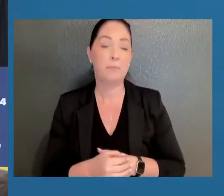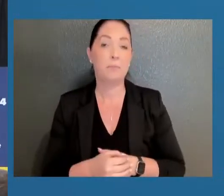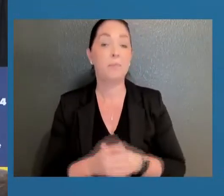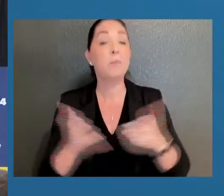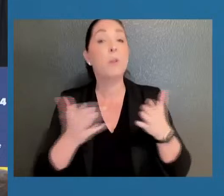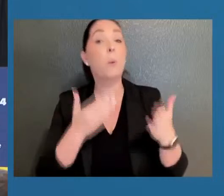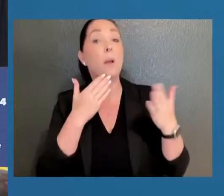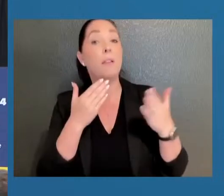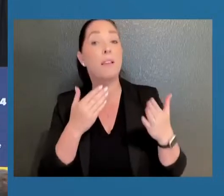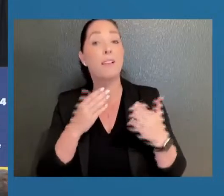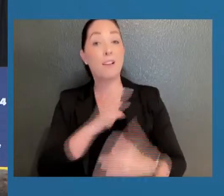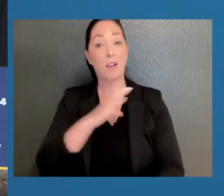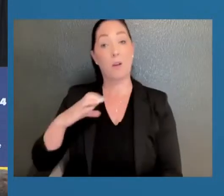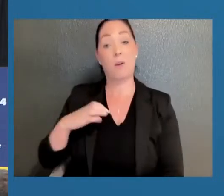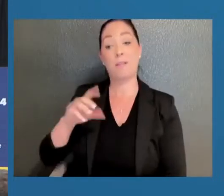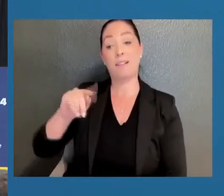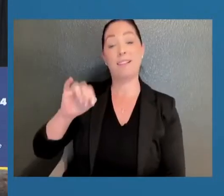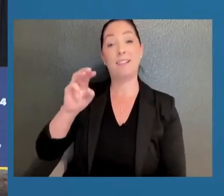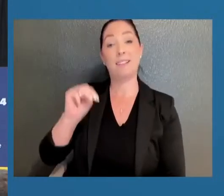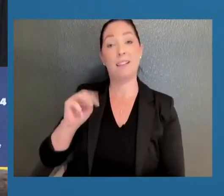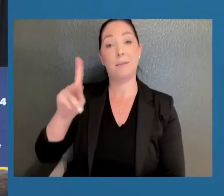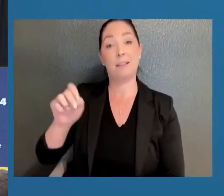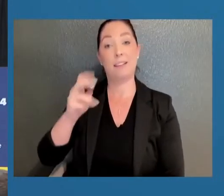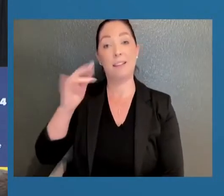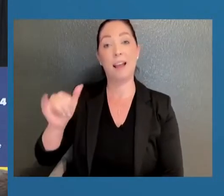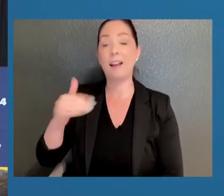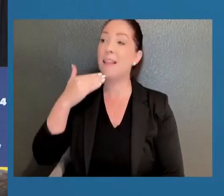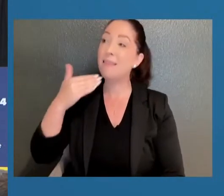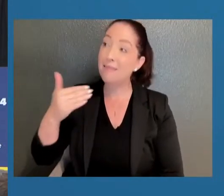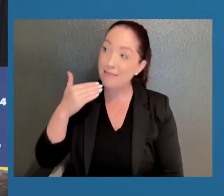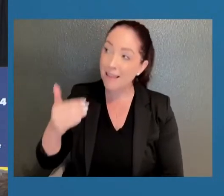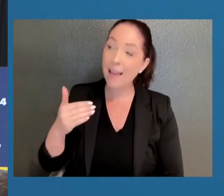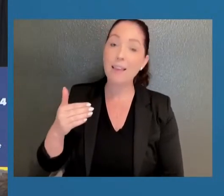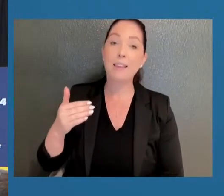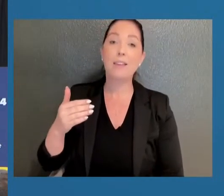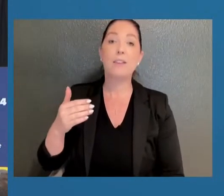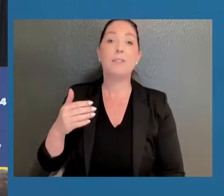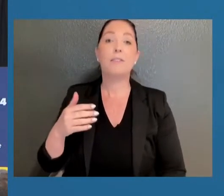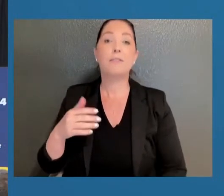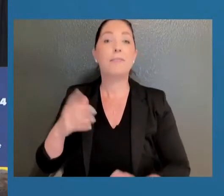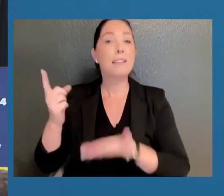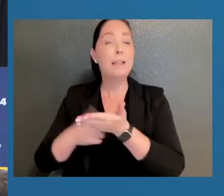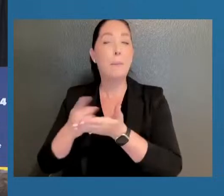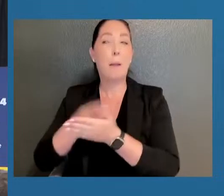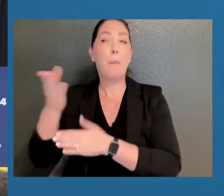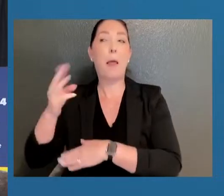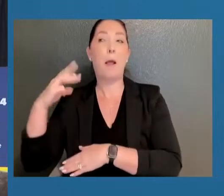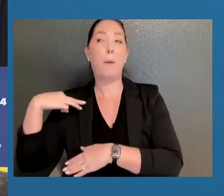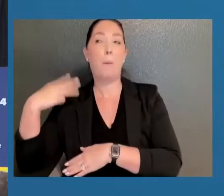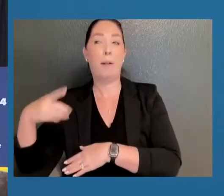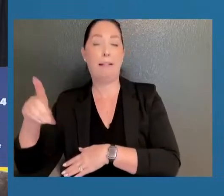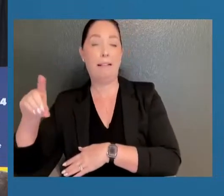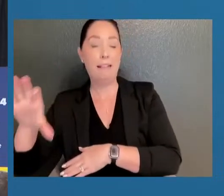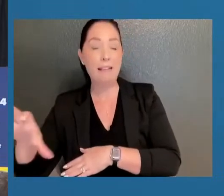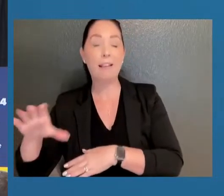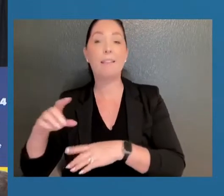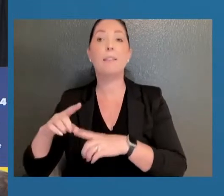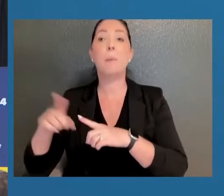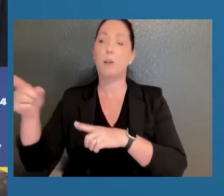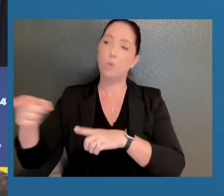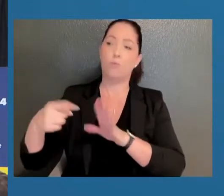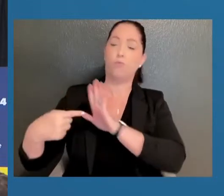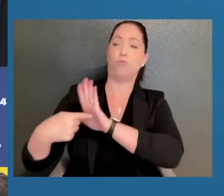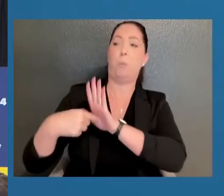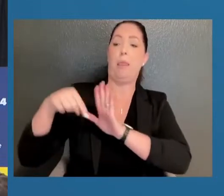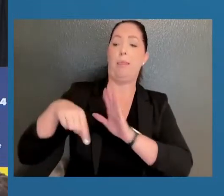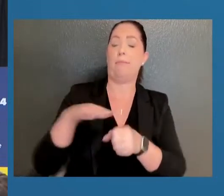Congressman Tim Kennedy. Thank you all the way from Washington, sometimes, not always, but I want to thank you for representing the region with